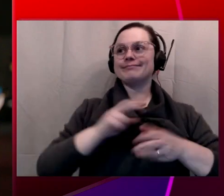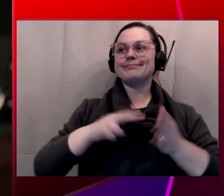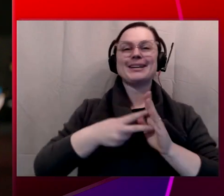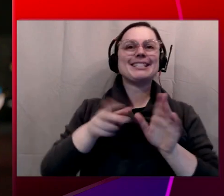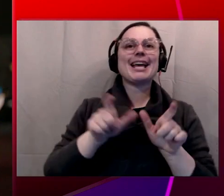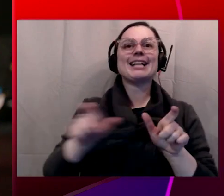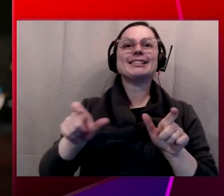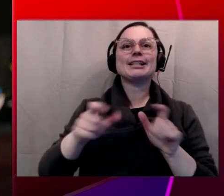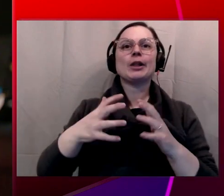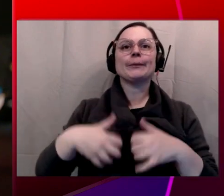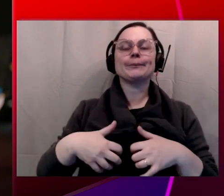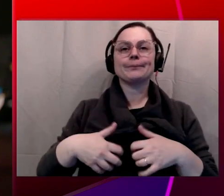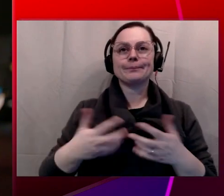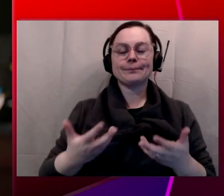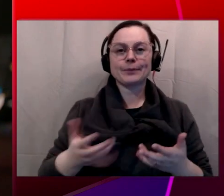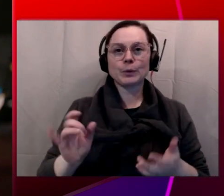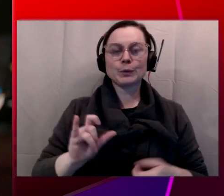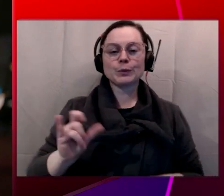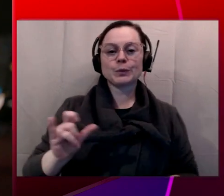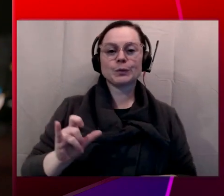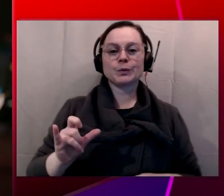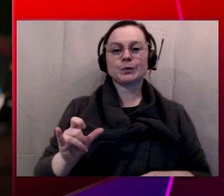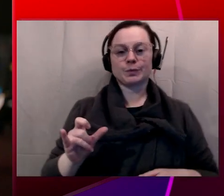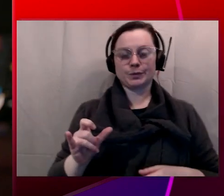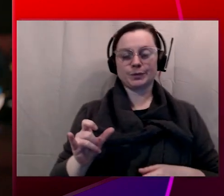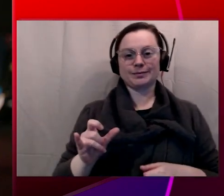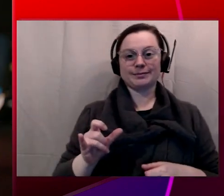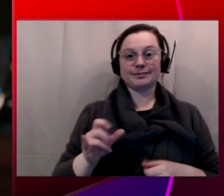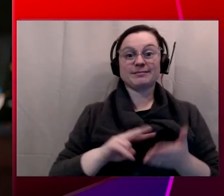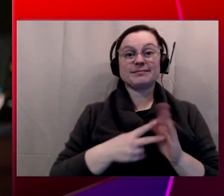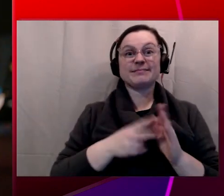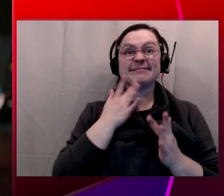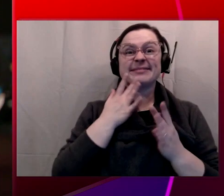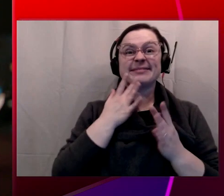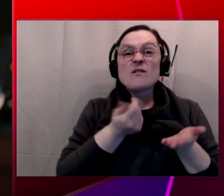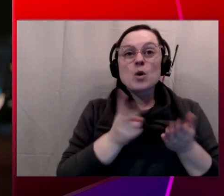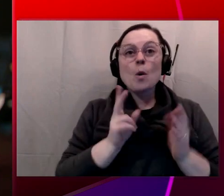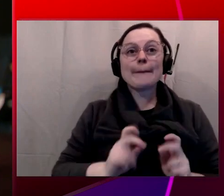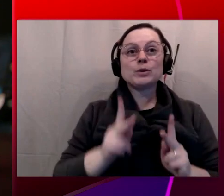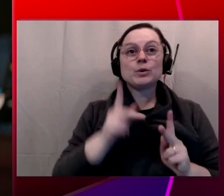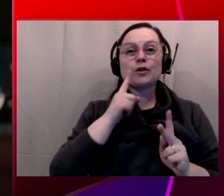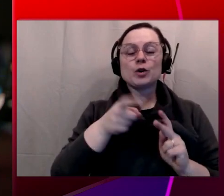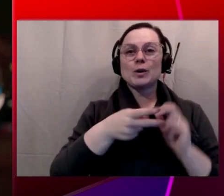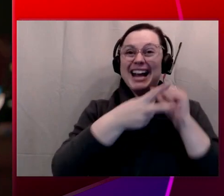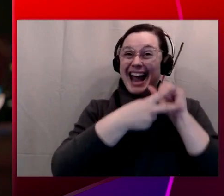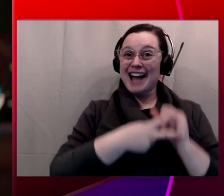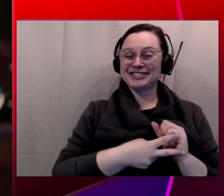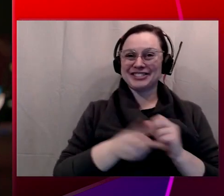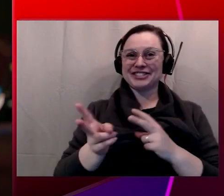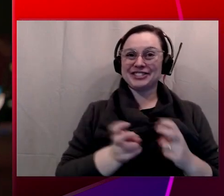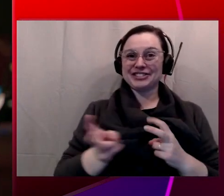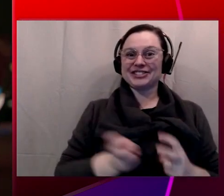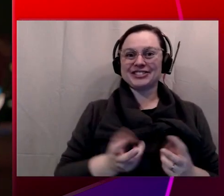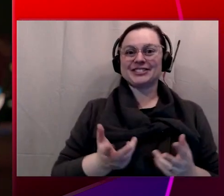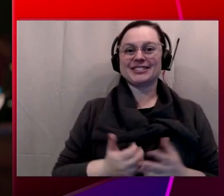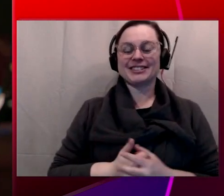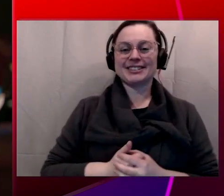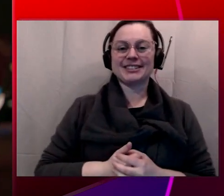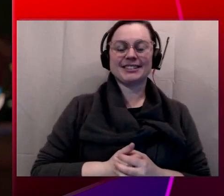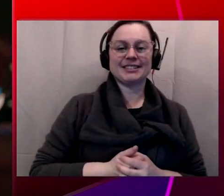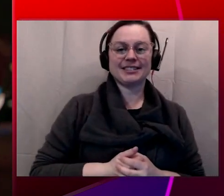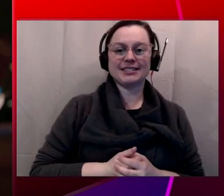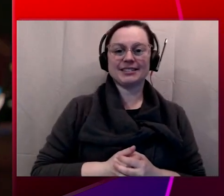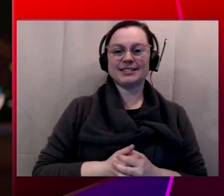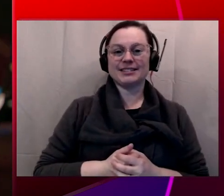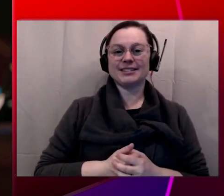which makes that there are very few opportunities to do any caching. And then what the guy, because he's a